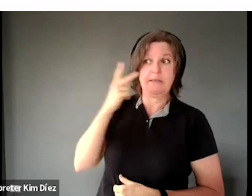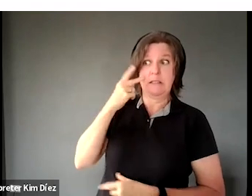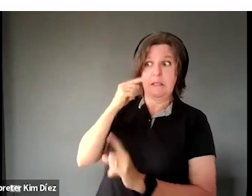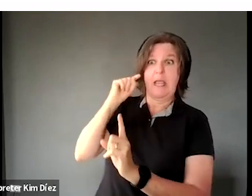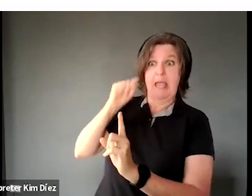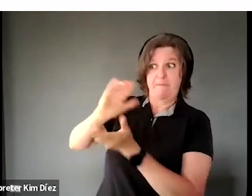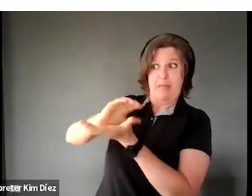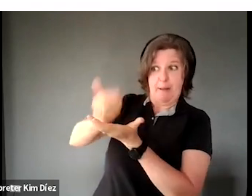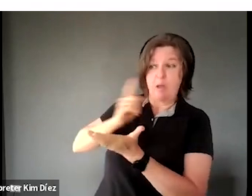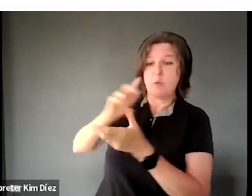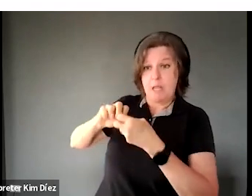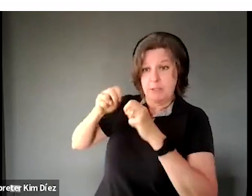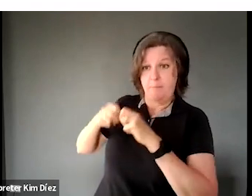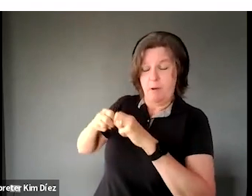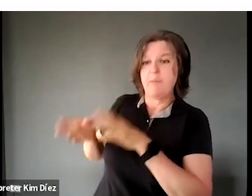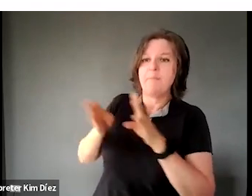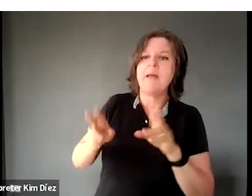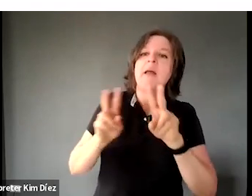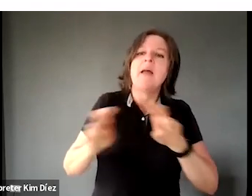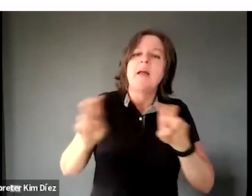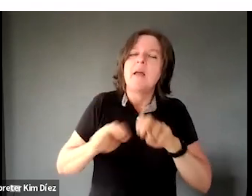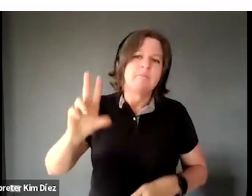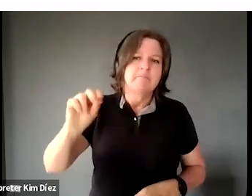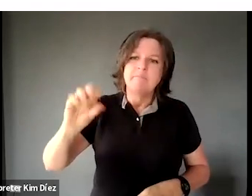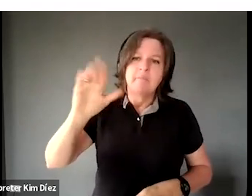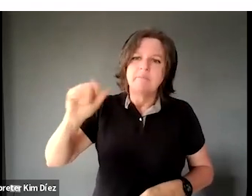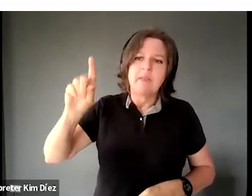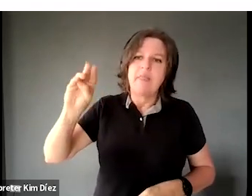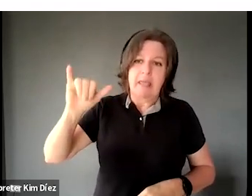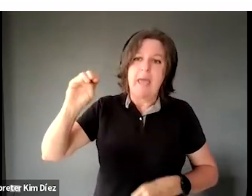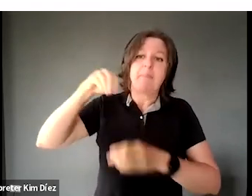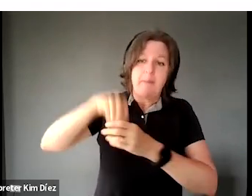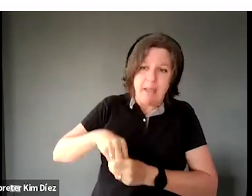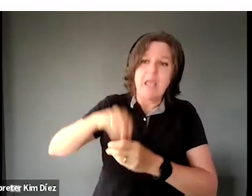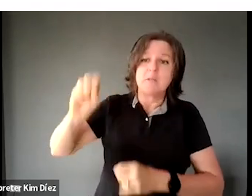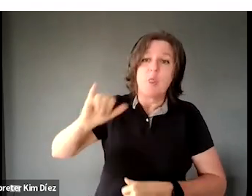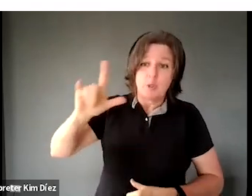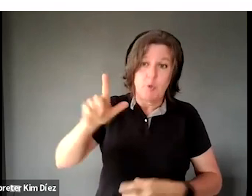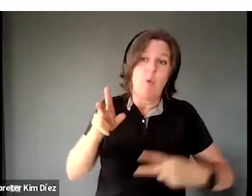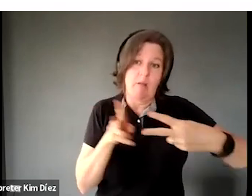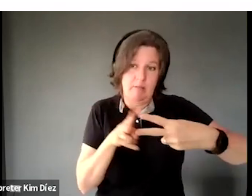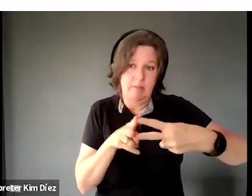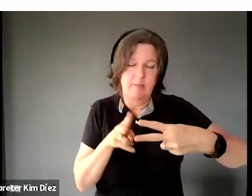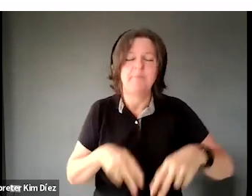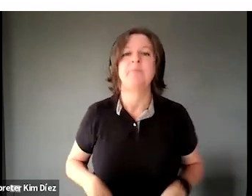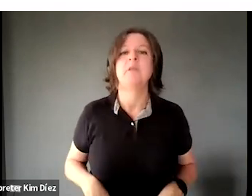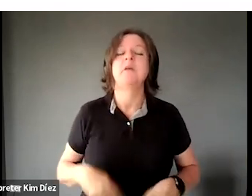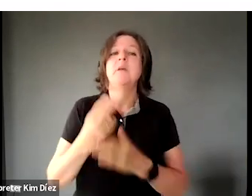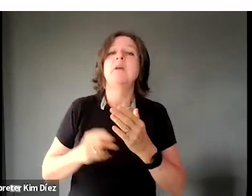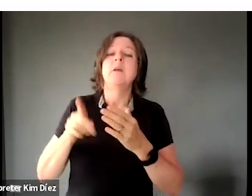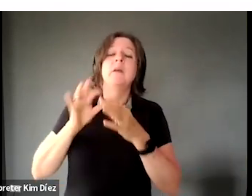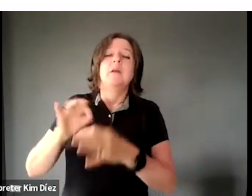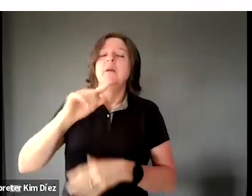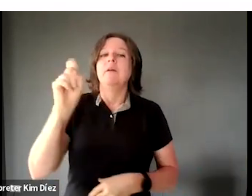the amount of cadmium in the beans, see if it's a problem, and then analyze the amounts